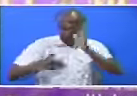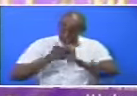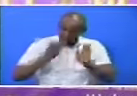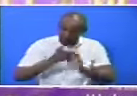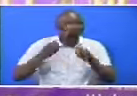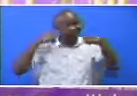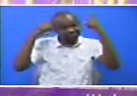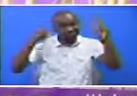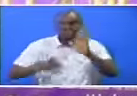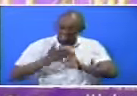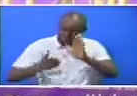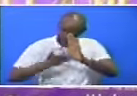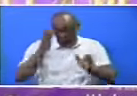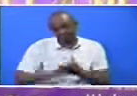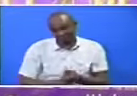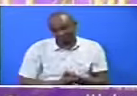Maendeleo.